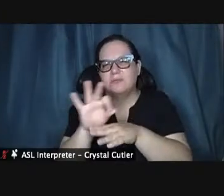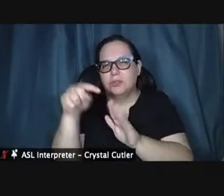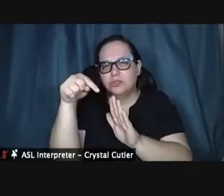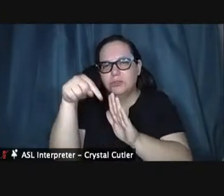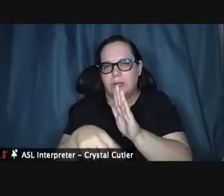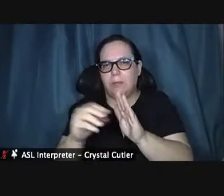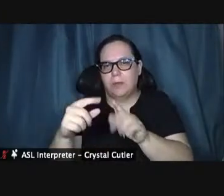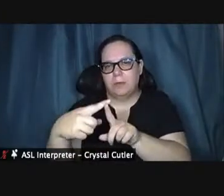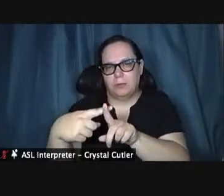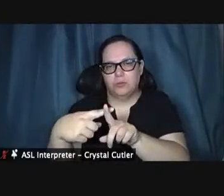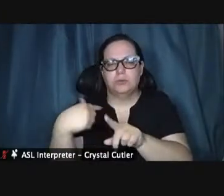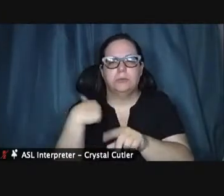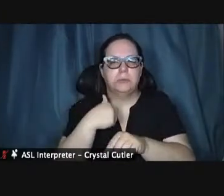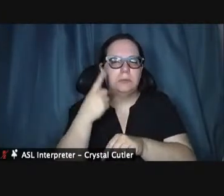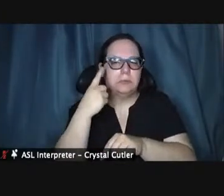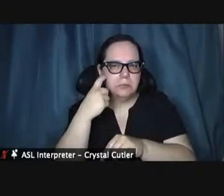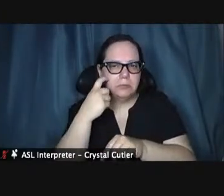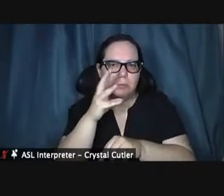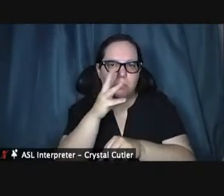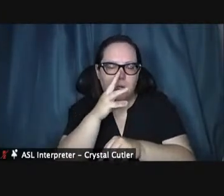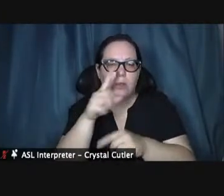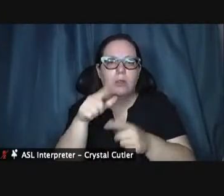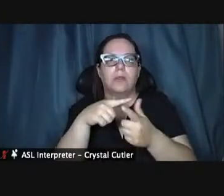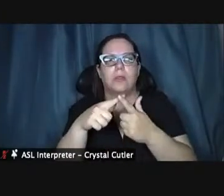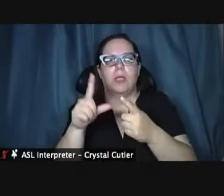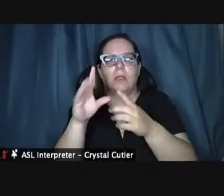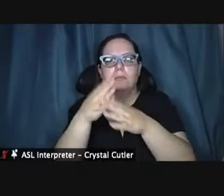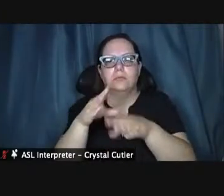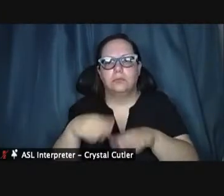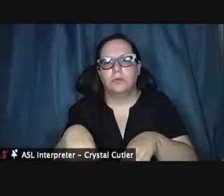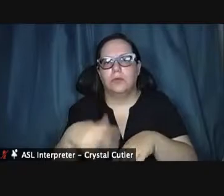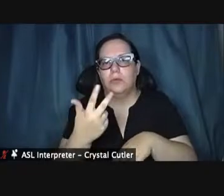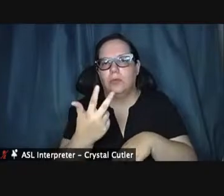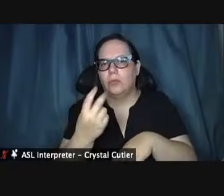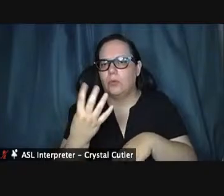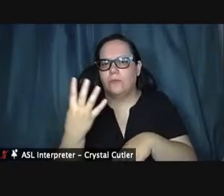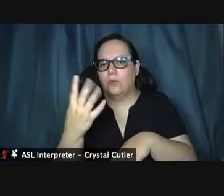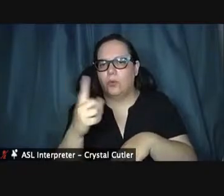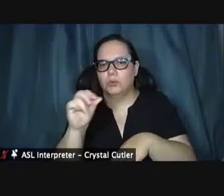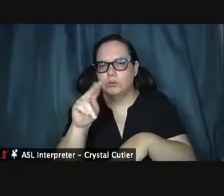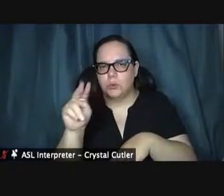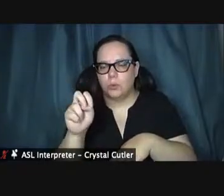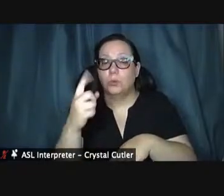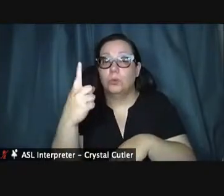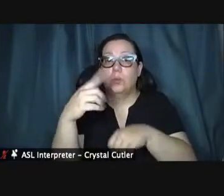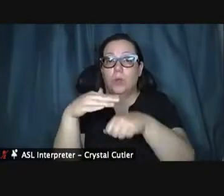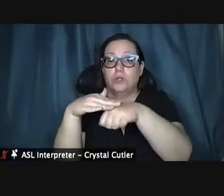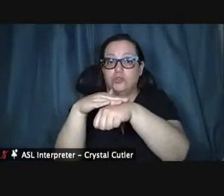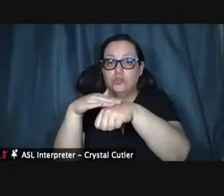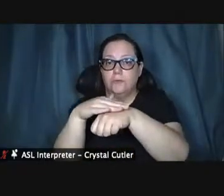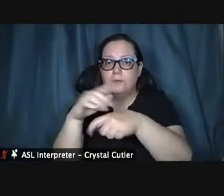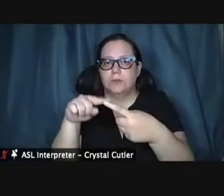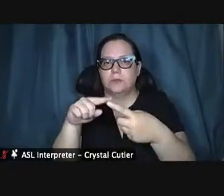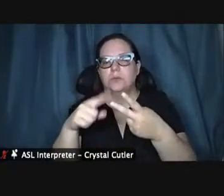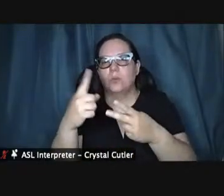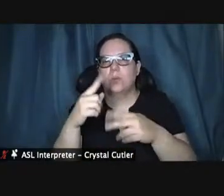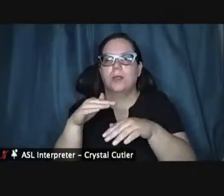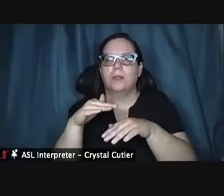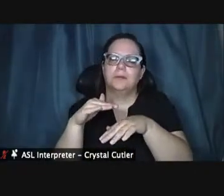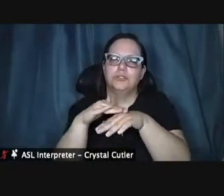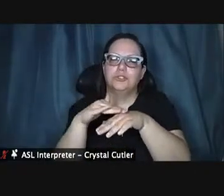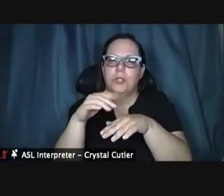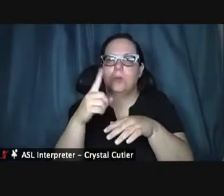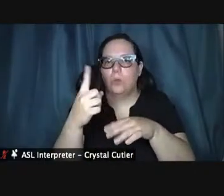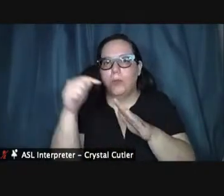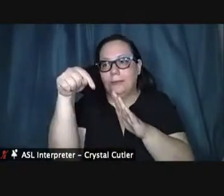into 4 zones: 1 surface, one shallow, one deep, and one dry.